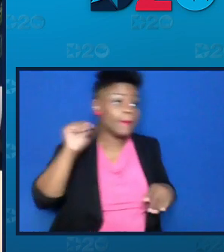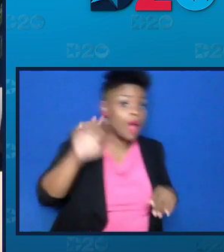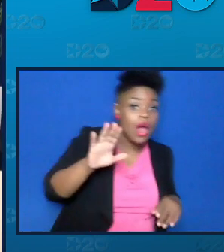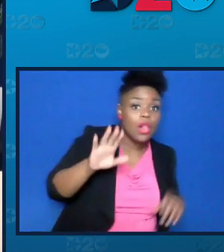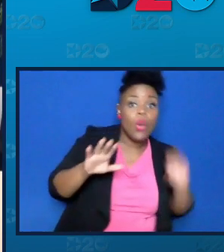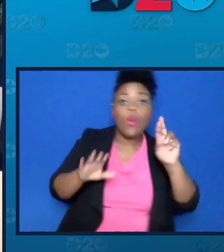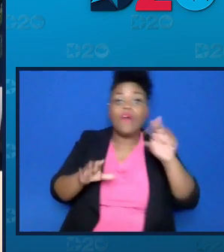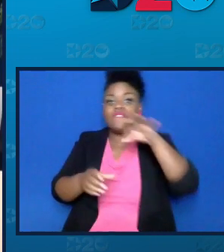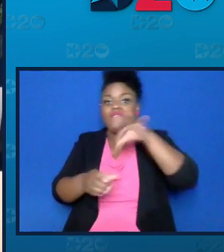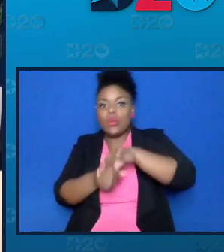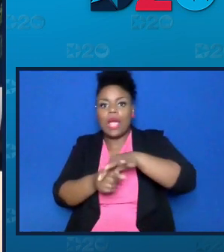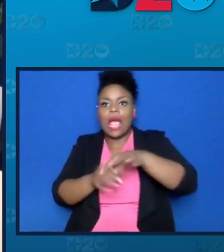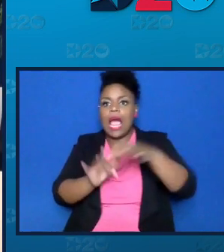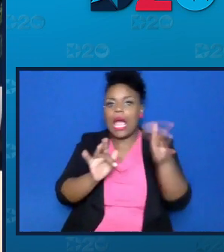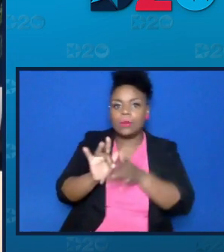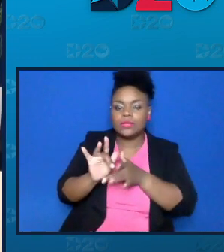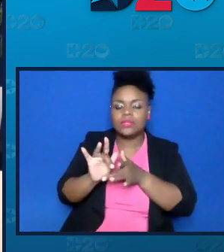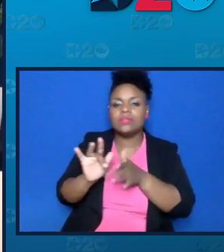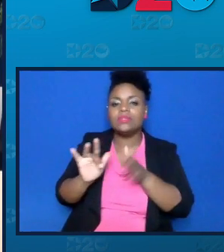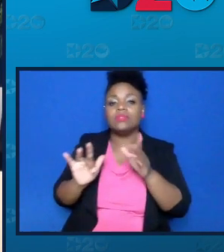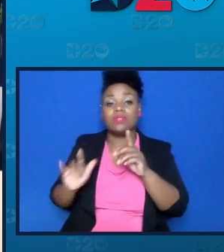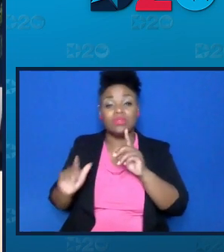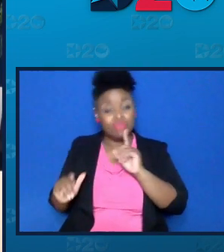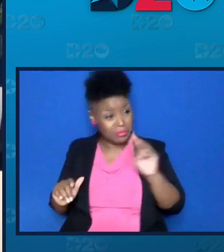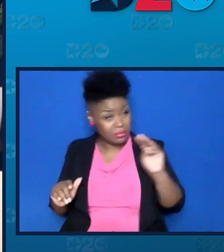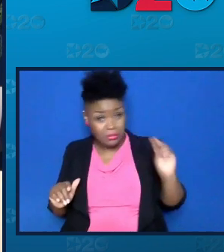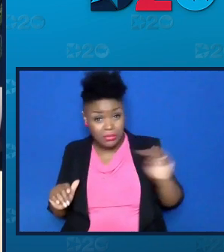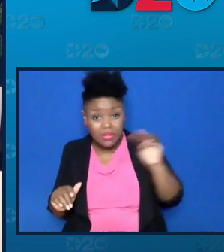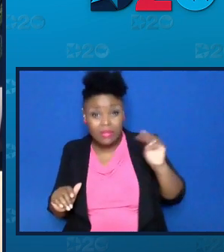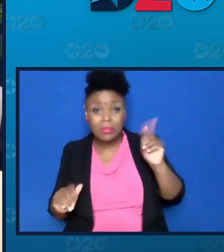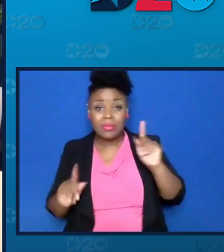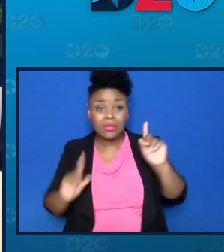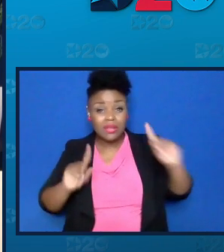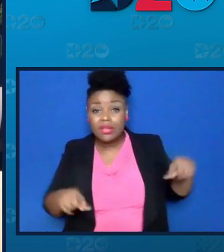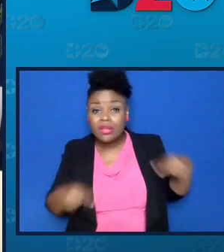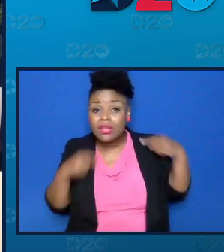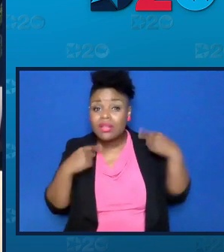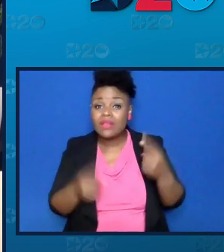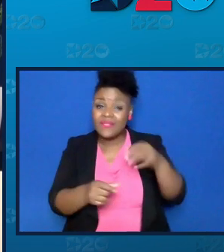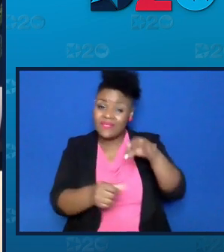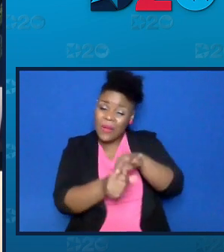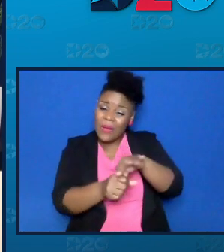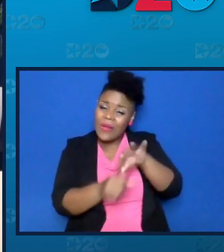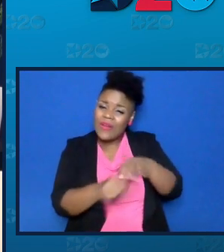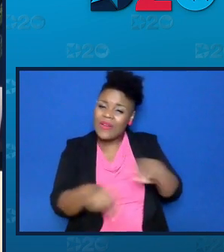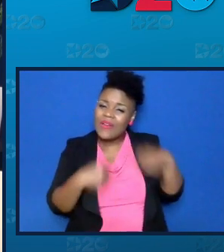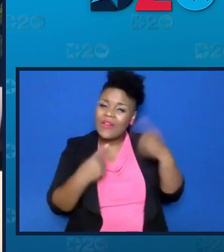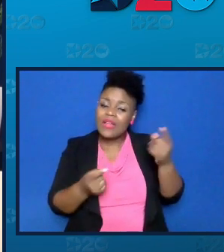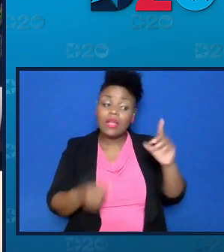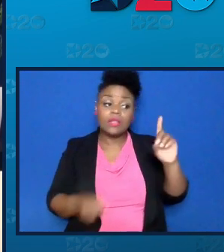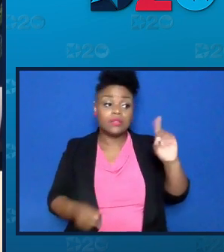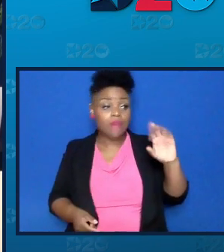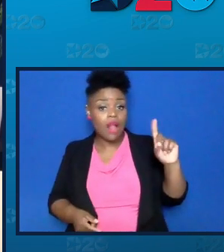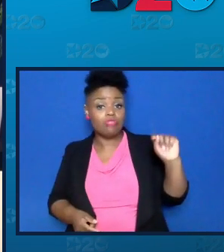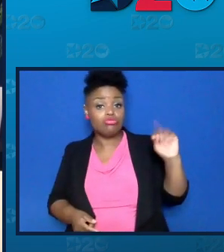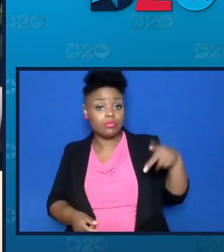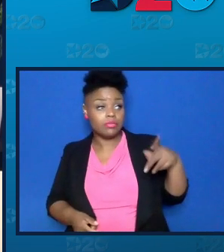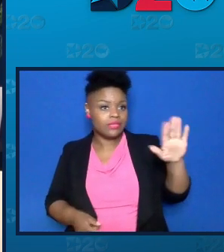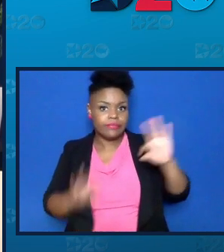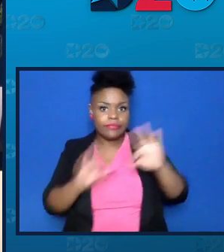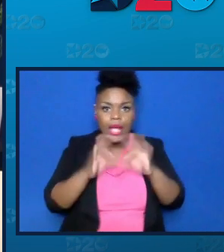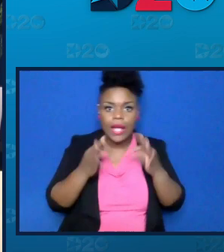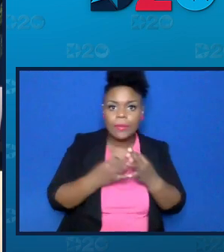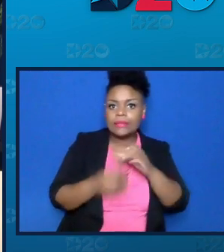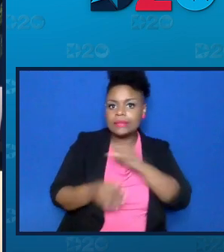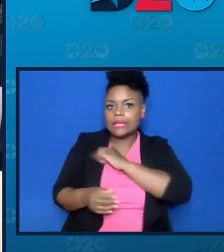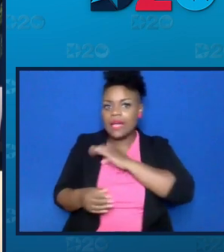Millions of Americans have been voting absentee for decades. Donald Trump, his family, his staff, they all vote by mail. In fact,